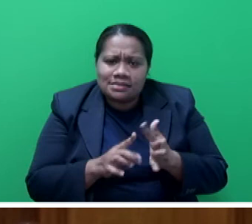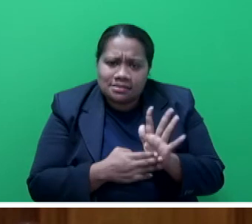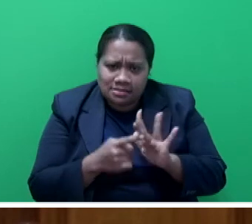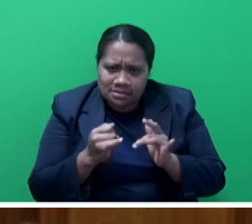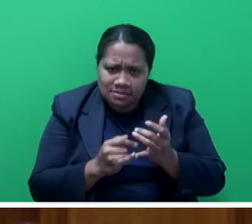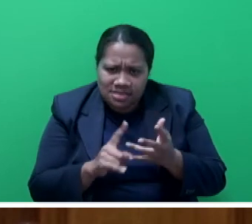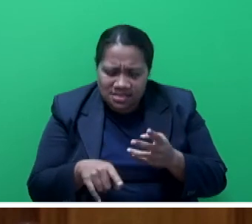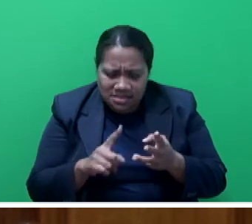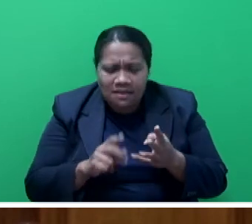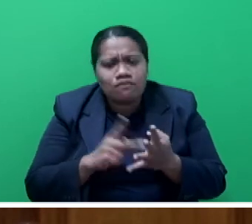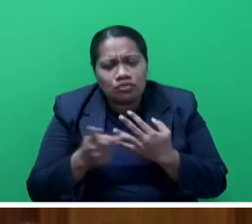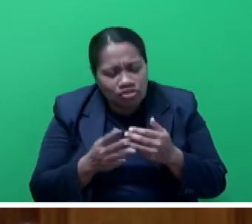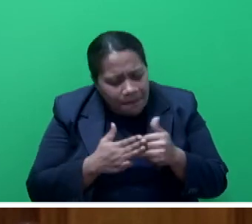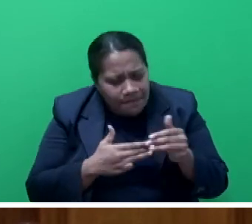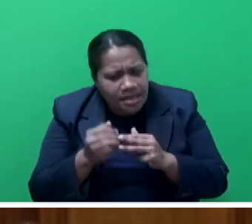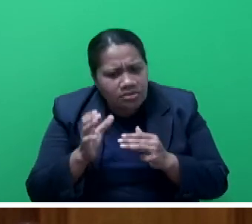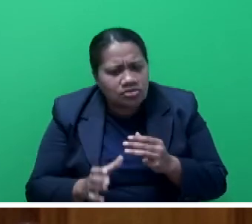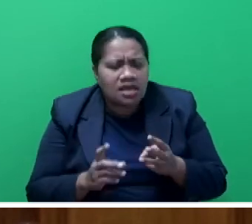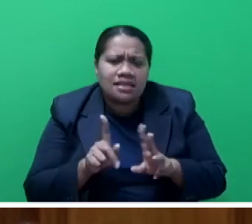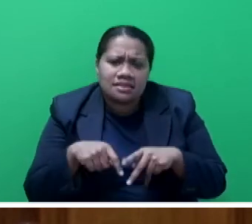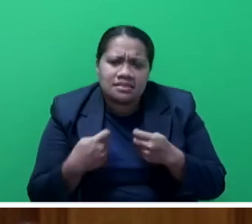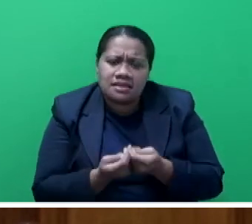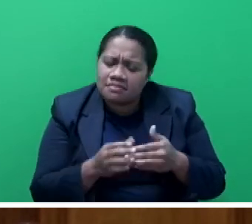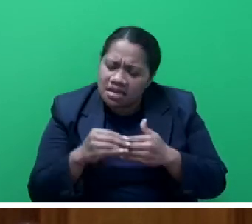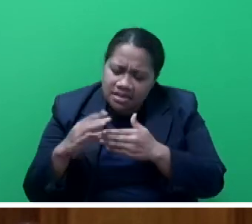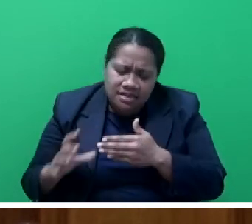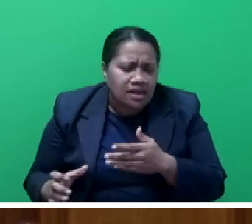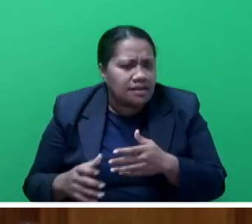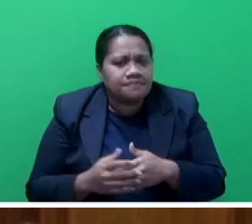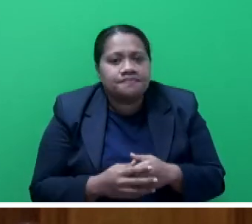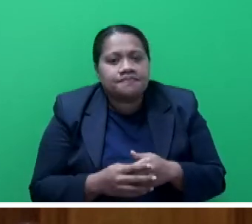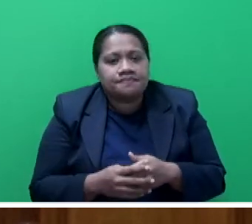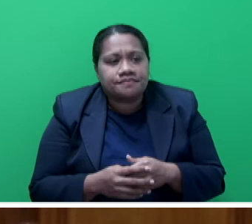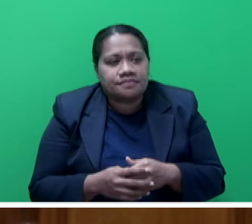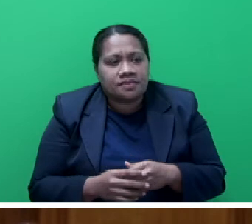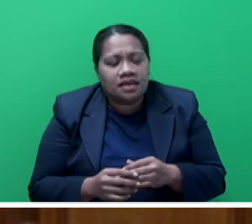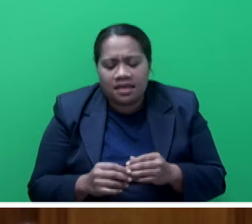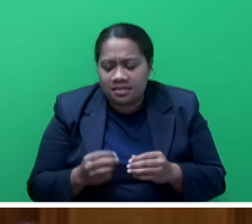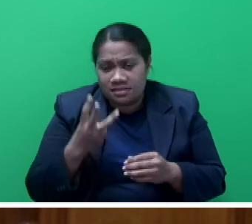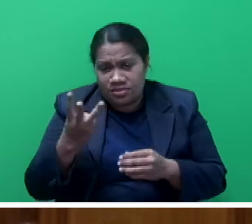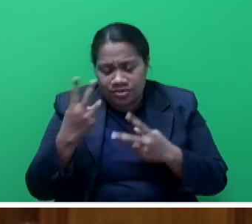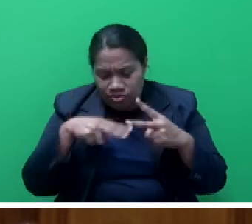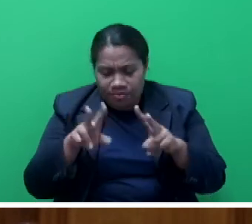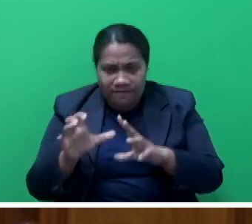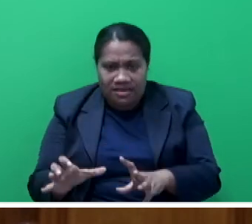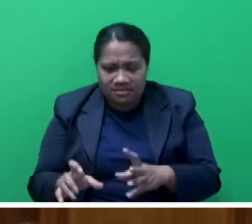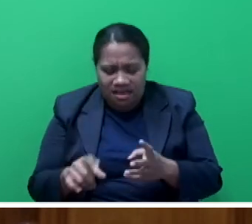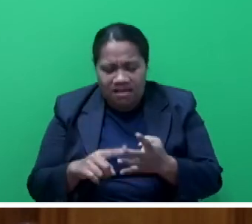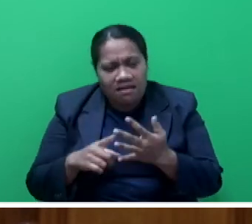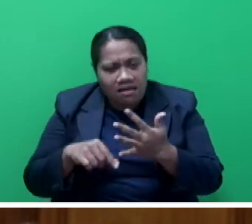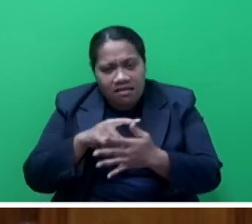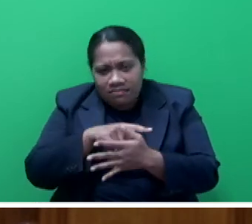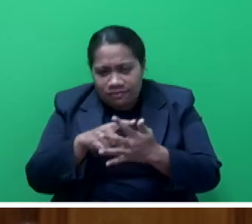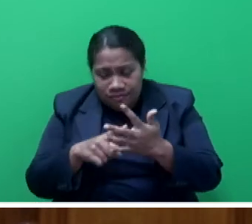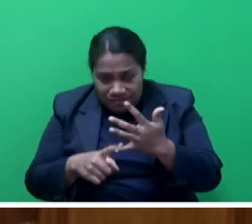Project Manager, Chimilai Tumbua, the Team Leader for Water Operations, and the number of 3 supervisors, Rotafili Monis and Loli,